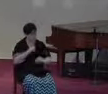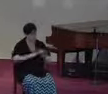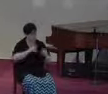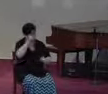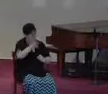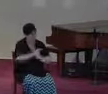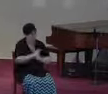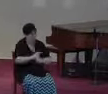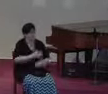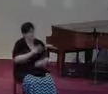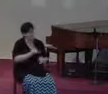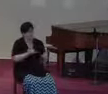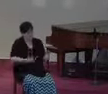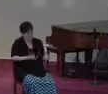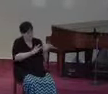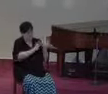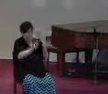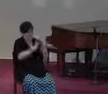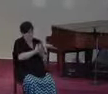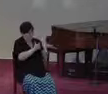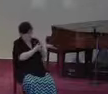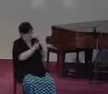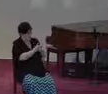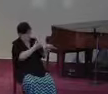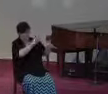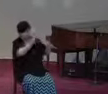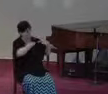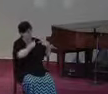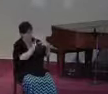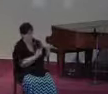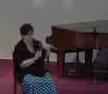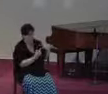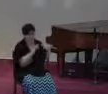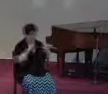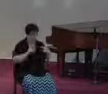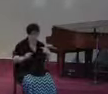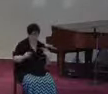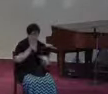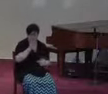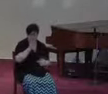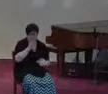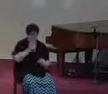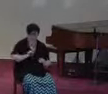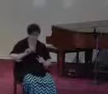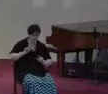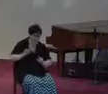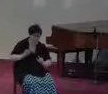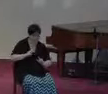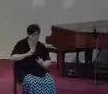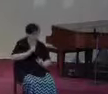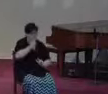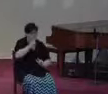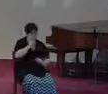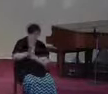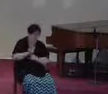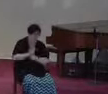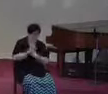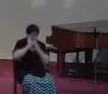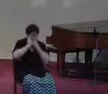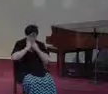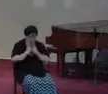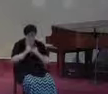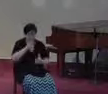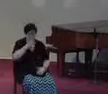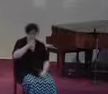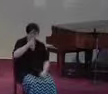And here's Jesus, the responsible one, looking at his mother whom he loves and for whom he has cared. His mother who raised